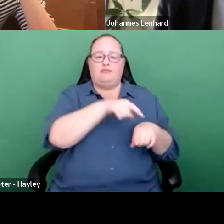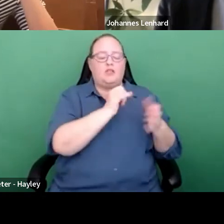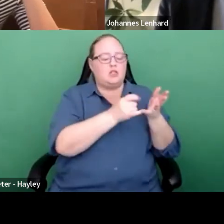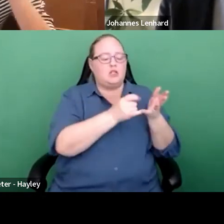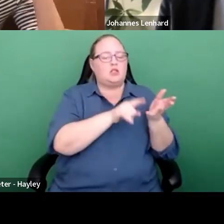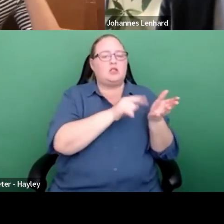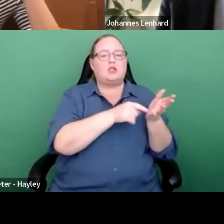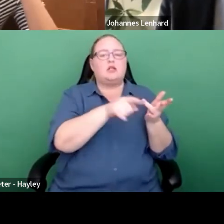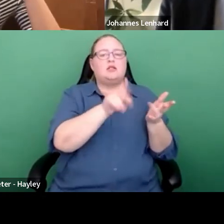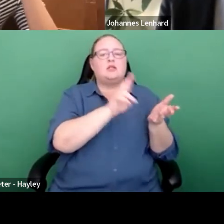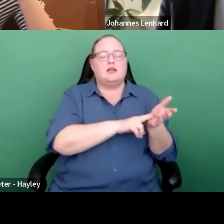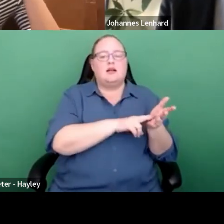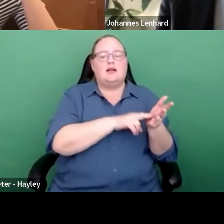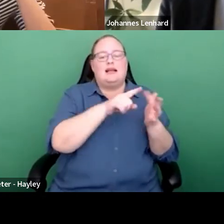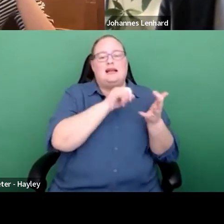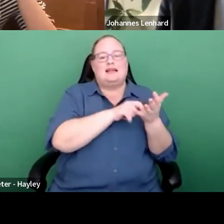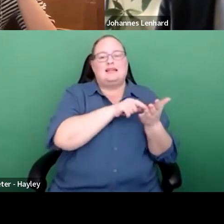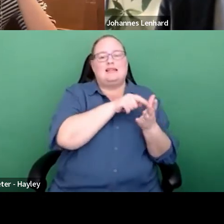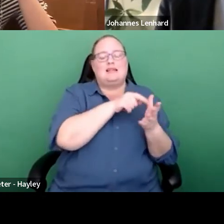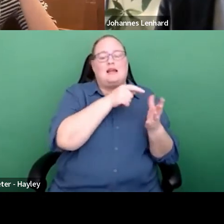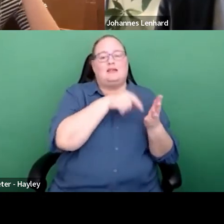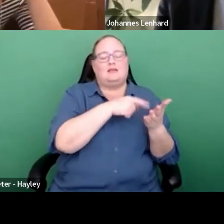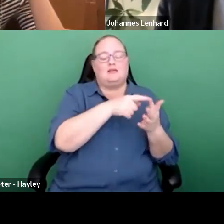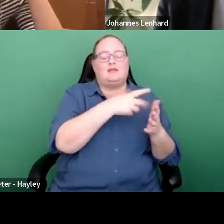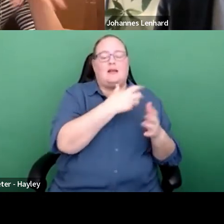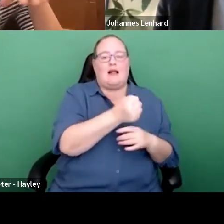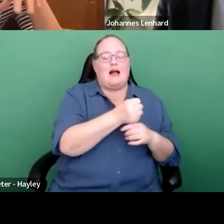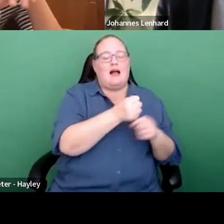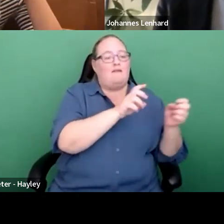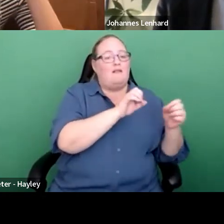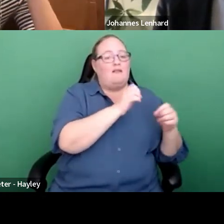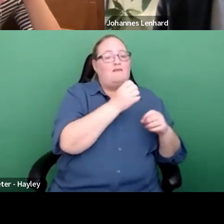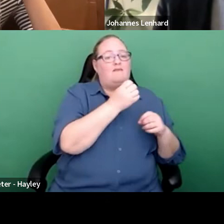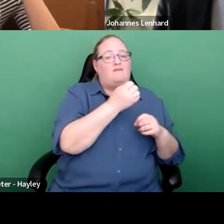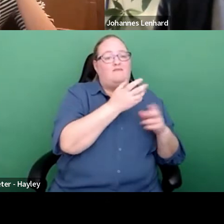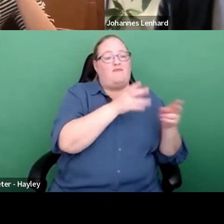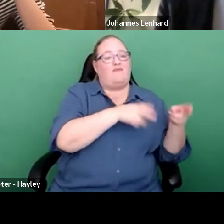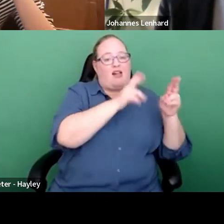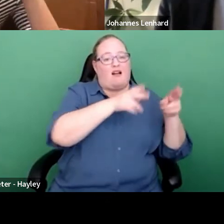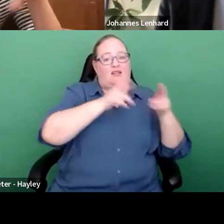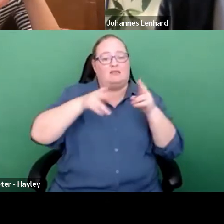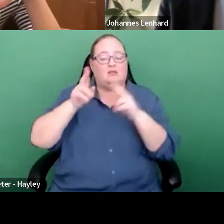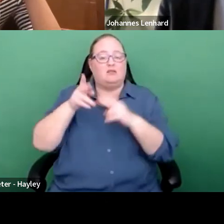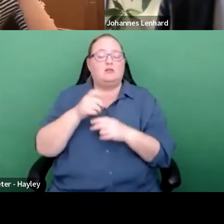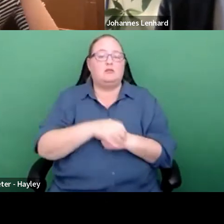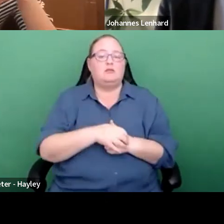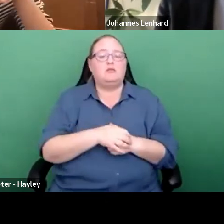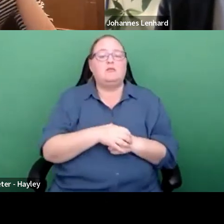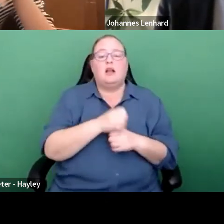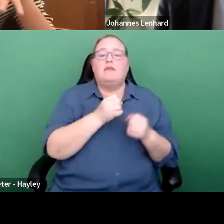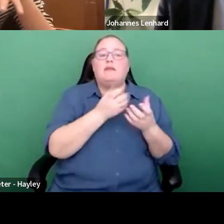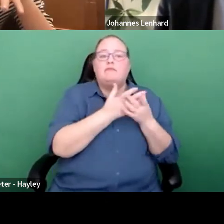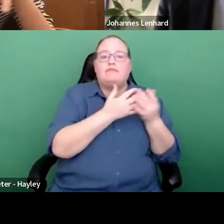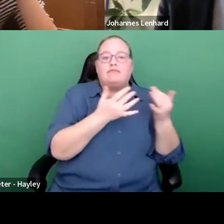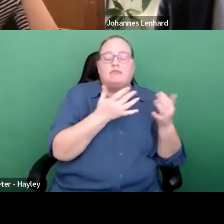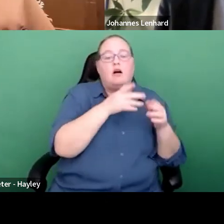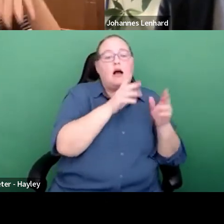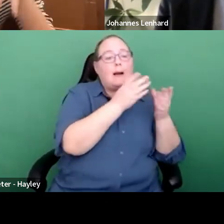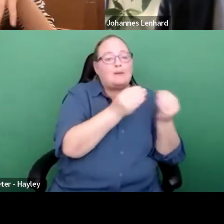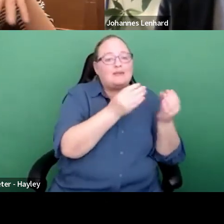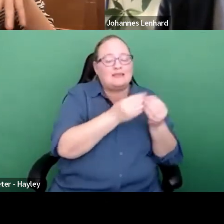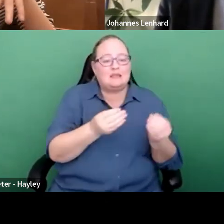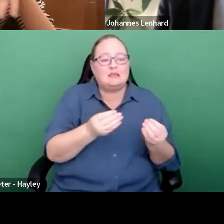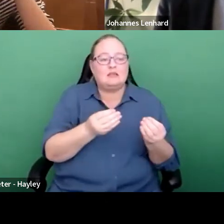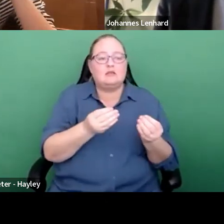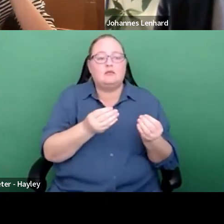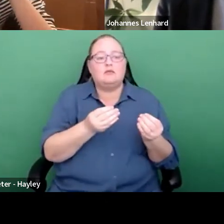150 empty flats in a total of 462 flats. The period of my fieldwork coincided with the unfolding and the eventual rejection of the